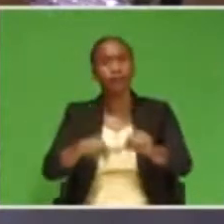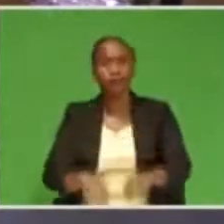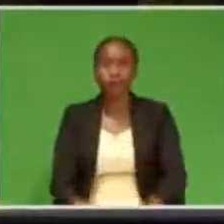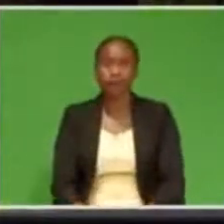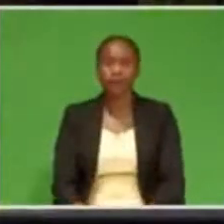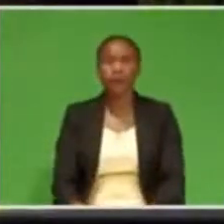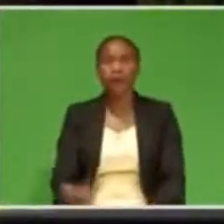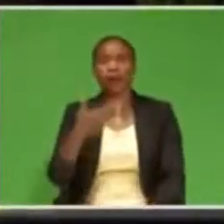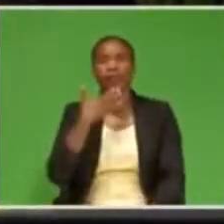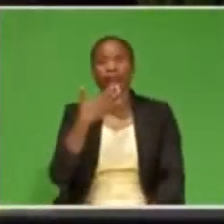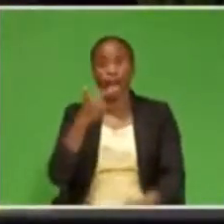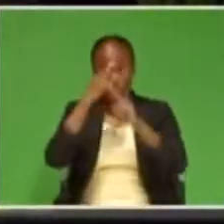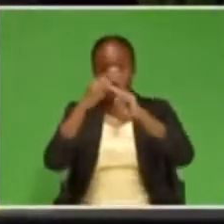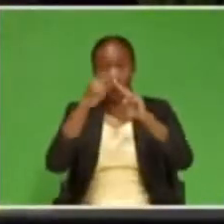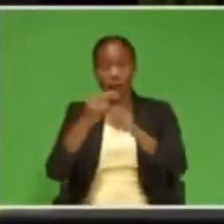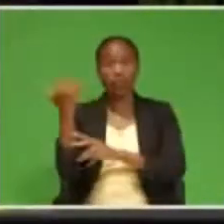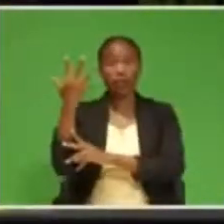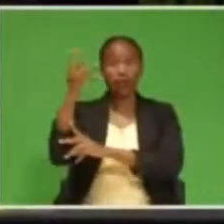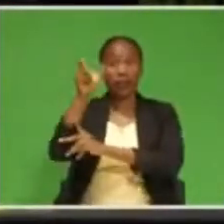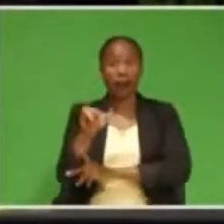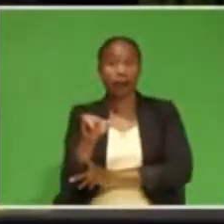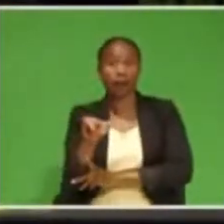Thank you, Honorable Speaker.